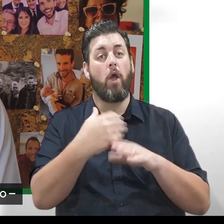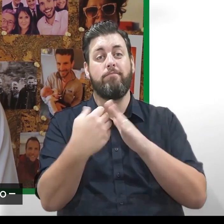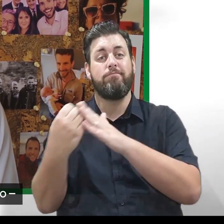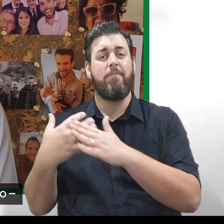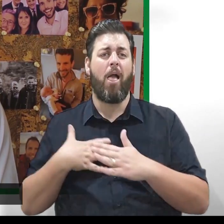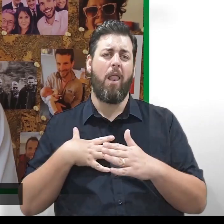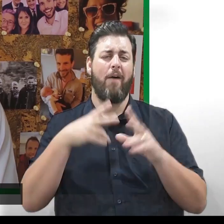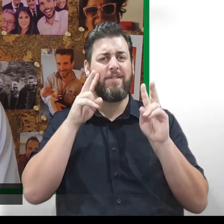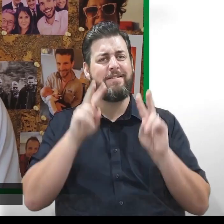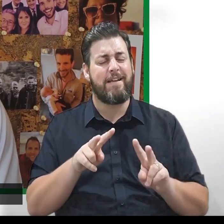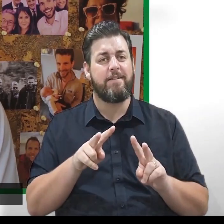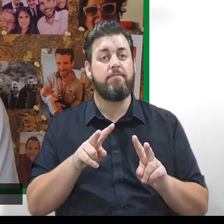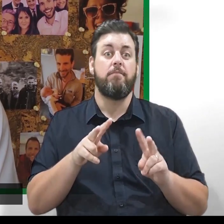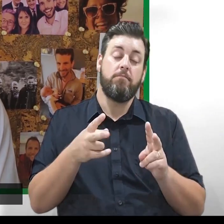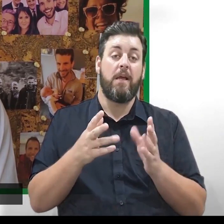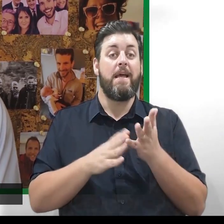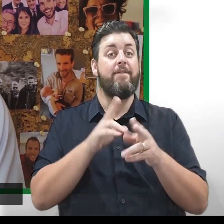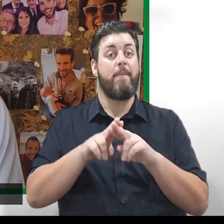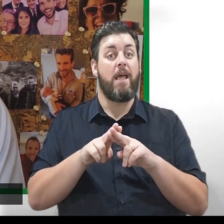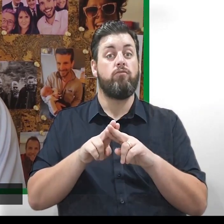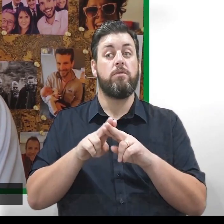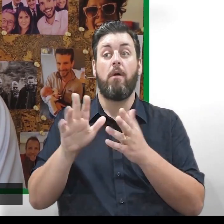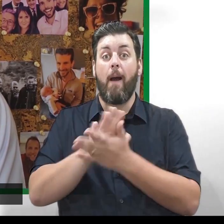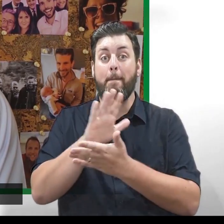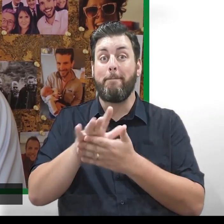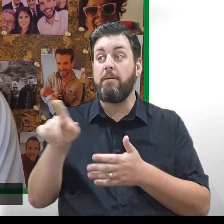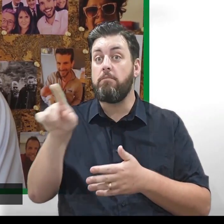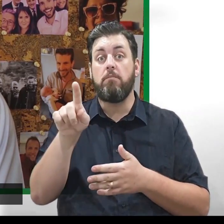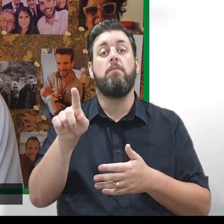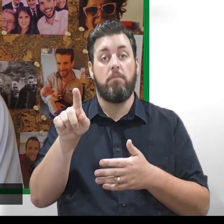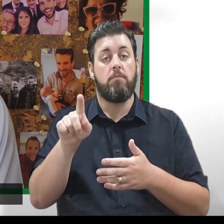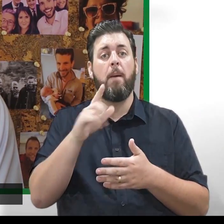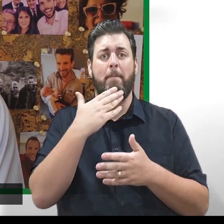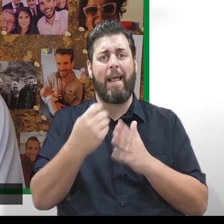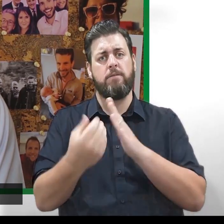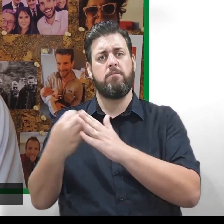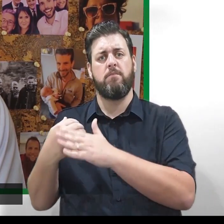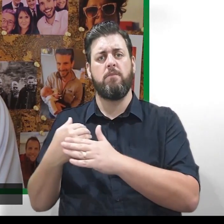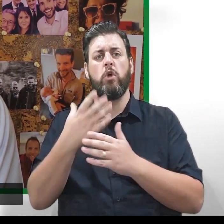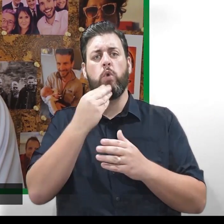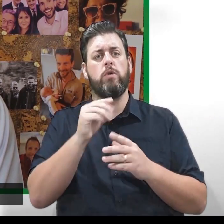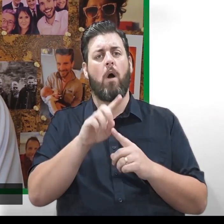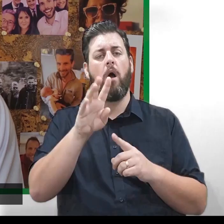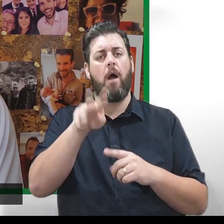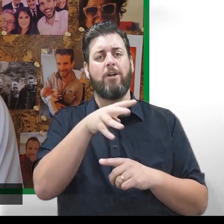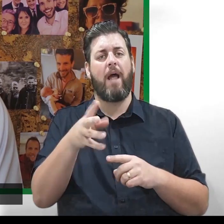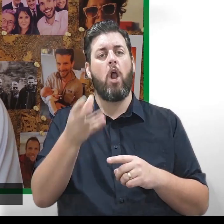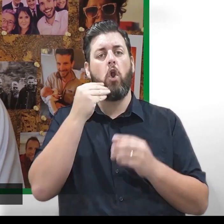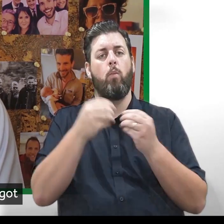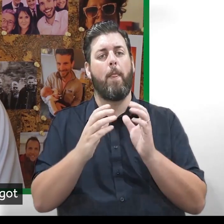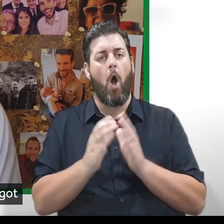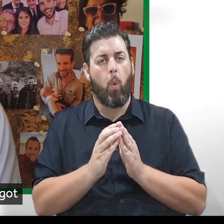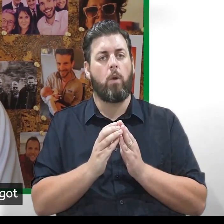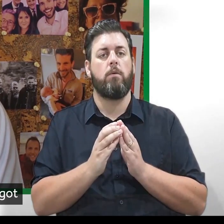to, so do, if your parents are happy, share what it is you've been up to with us using the Learn with Oak